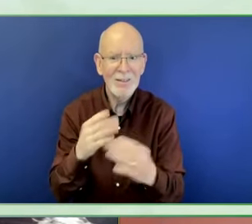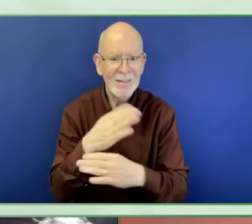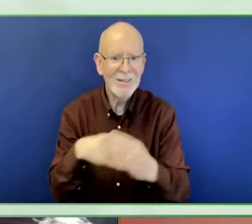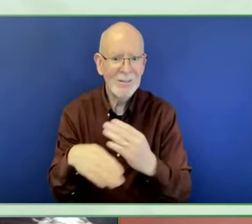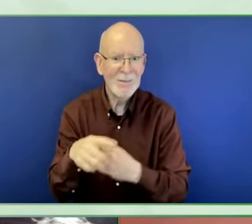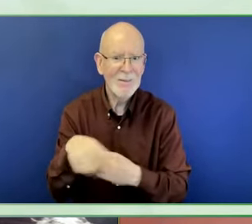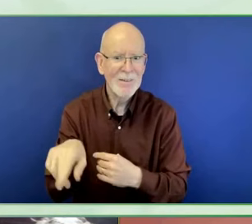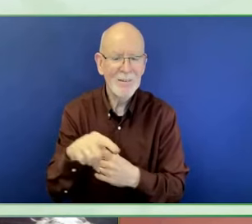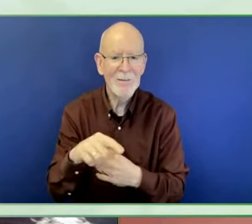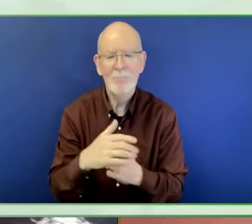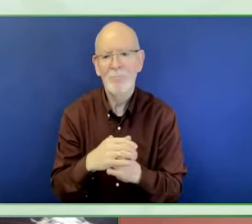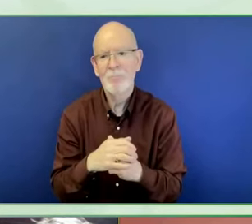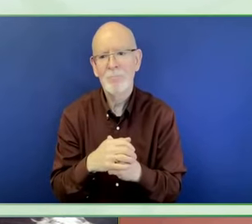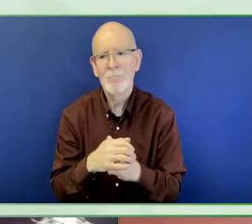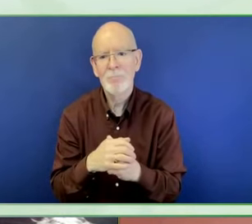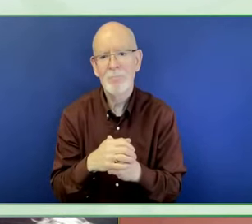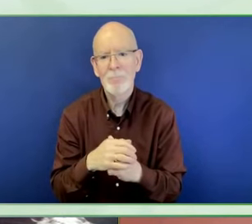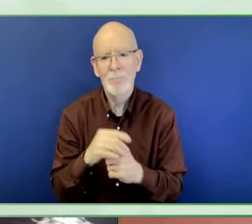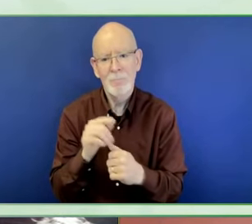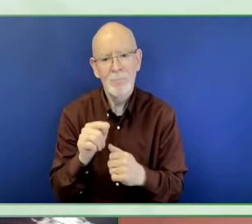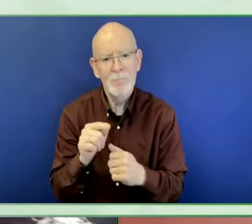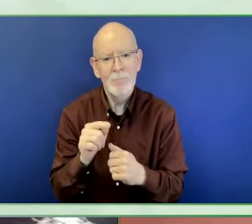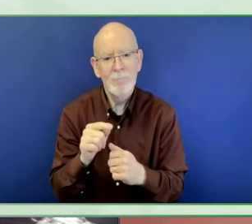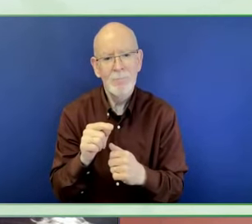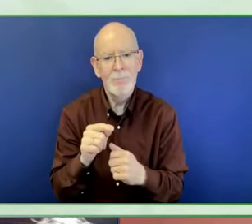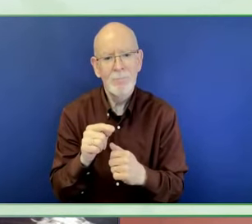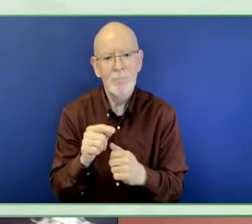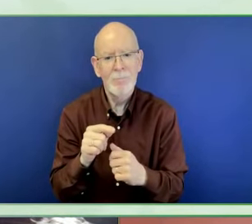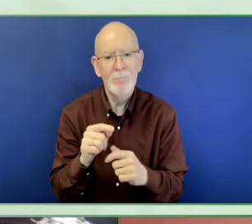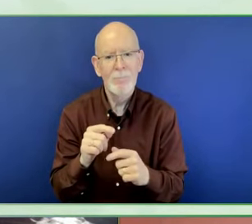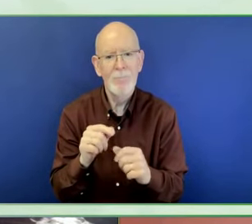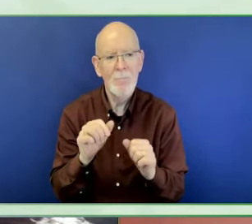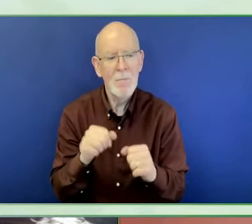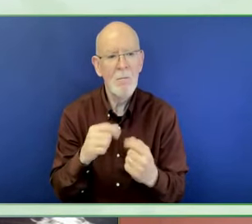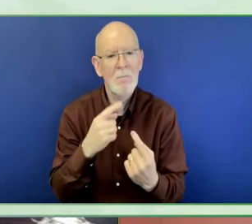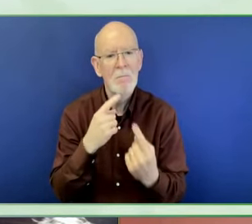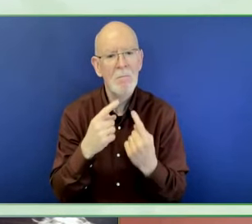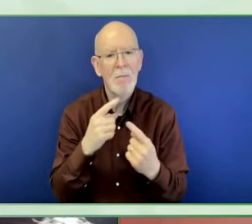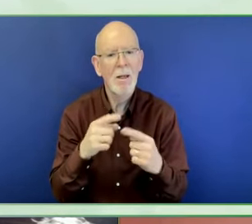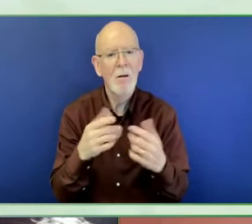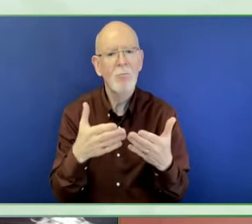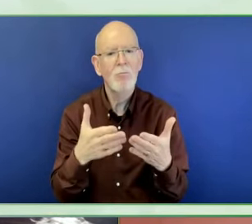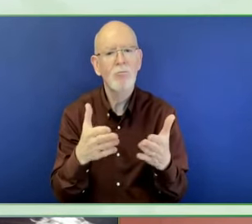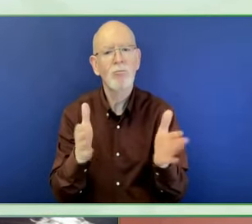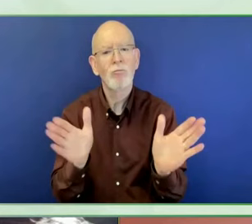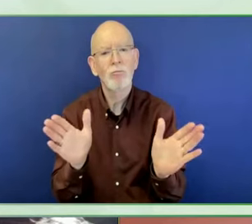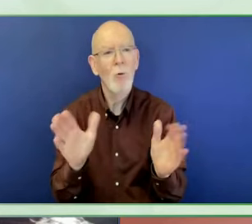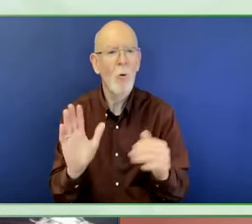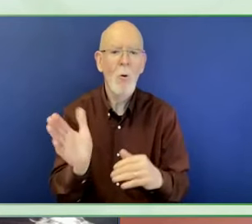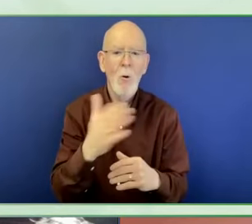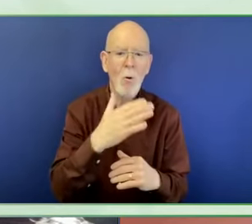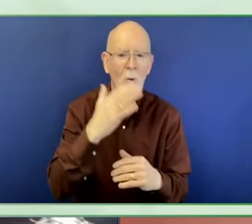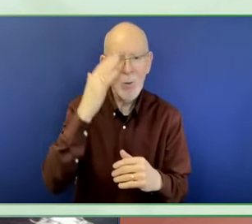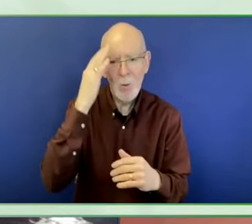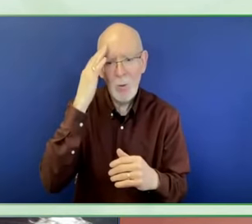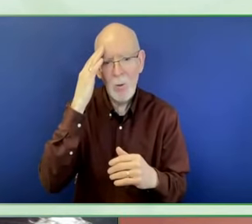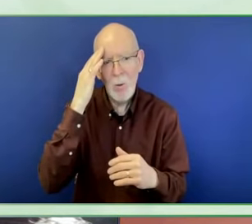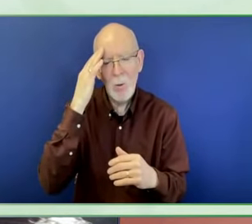that it's indeed not something to be ashamed of, but something we should enjoy. That's it. Thank